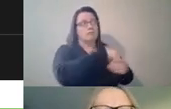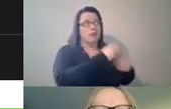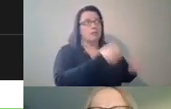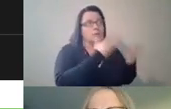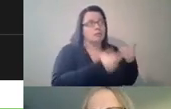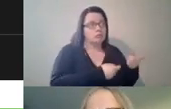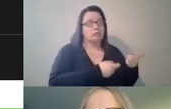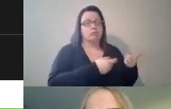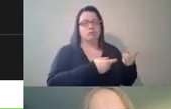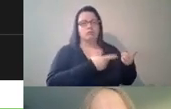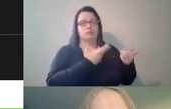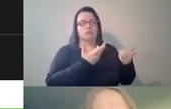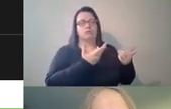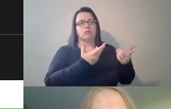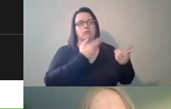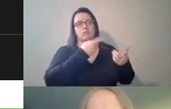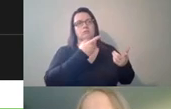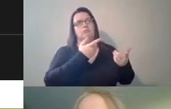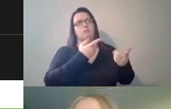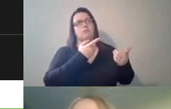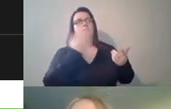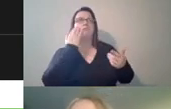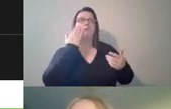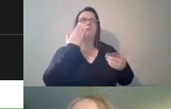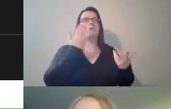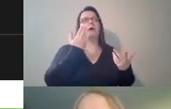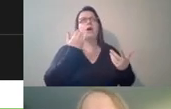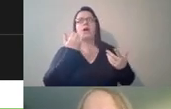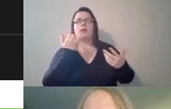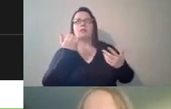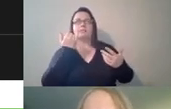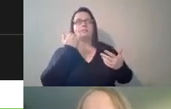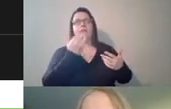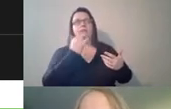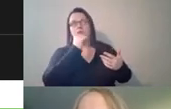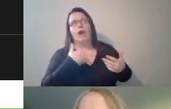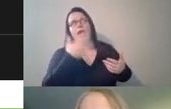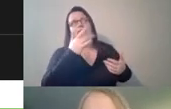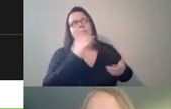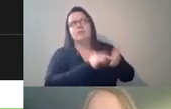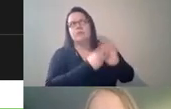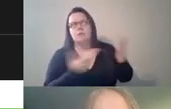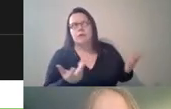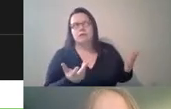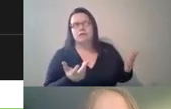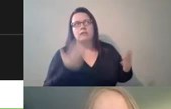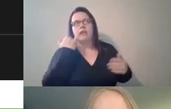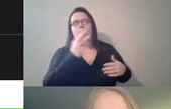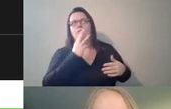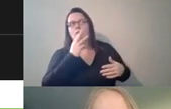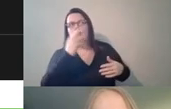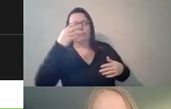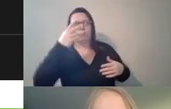they accounting for the consequences, for example, of not, in this case, not having heat or not having running water, and those types of conversations?